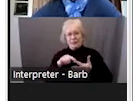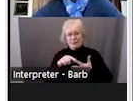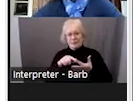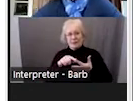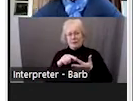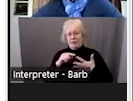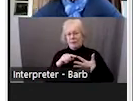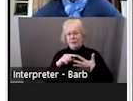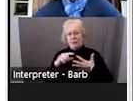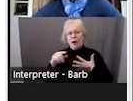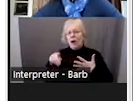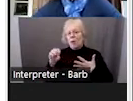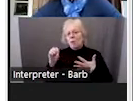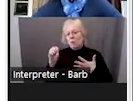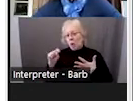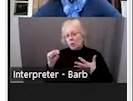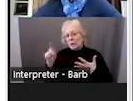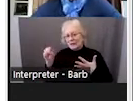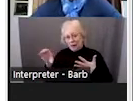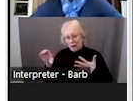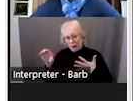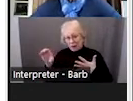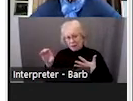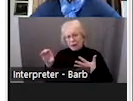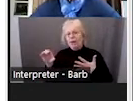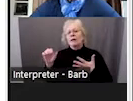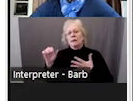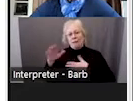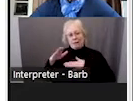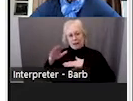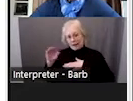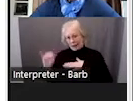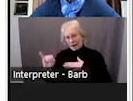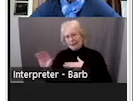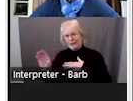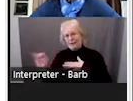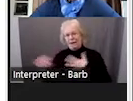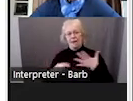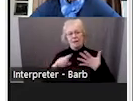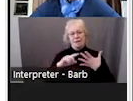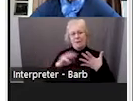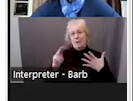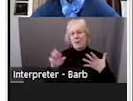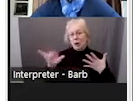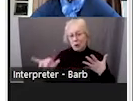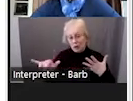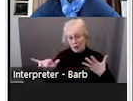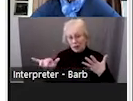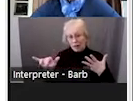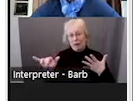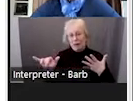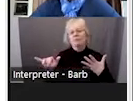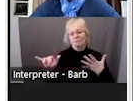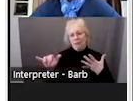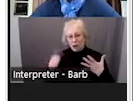postdoctoral associate at ICI, Mary Hoff, another parent and advocate, Amy Hewitt, the director of